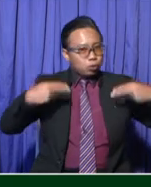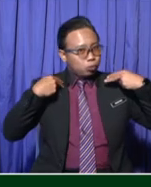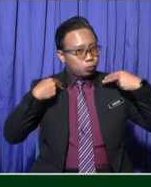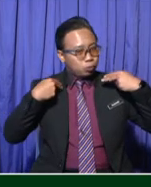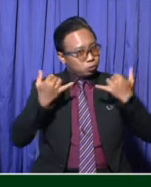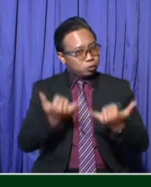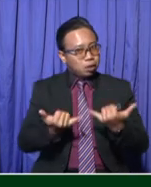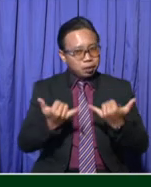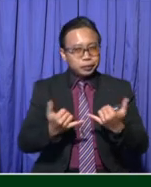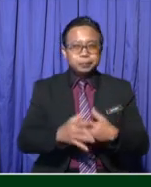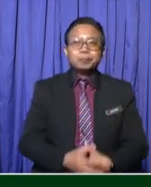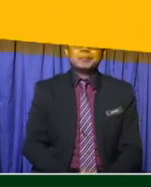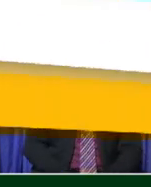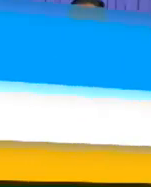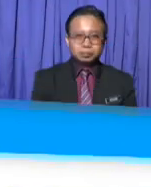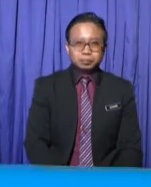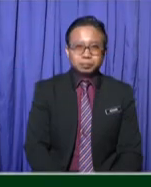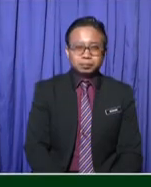situations.